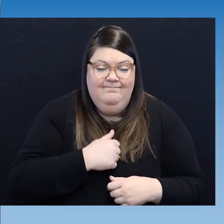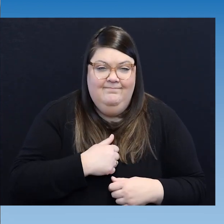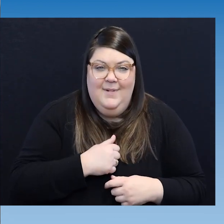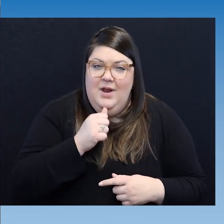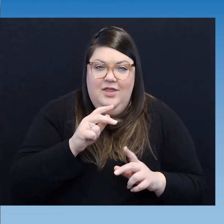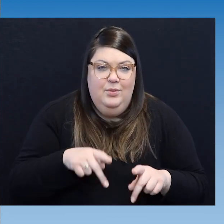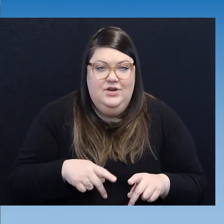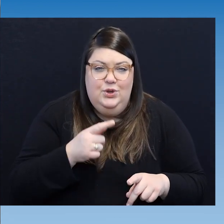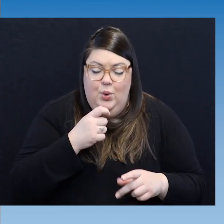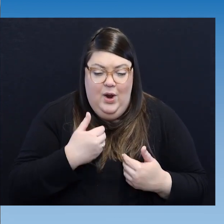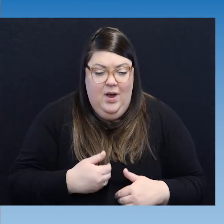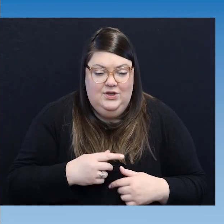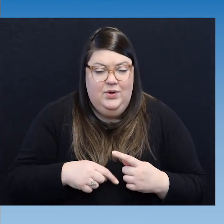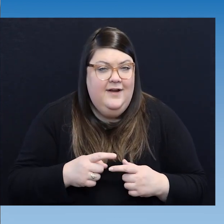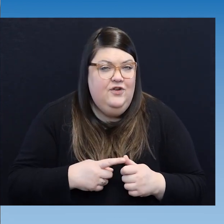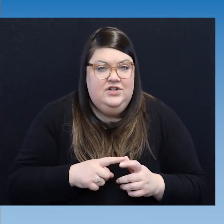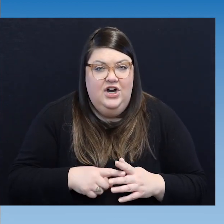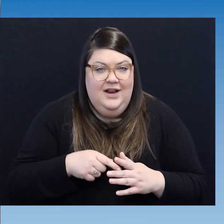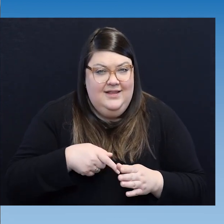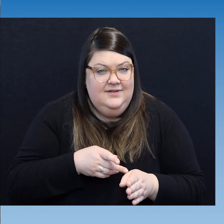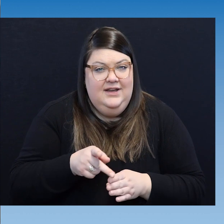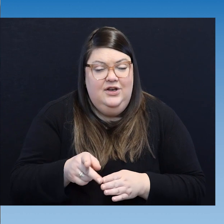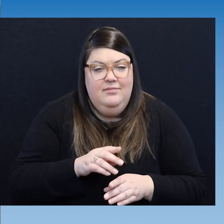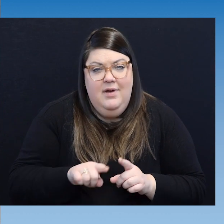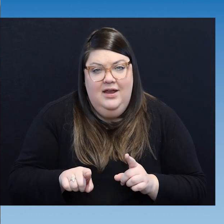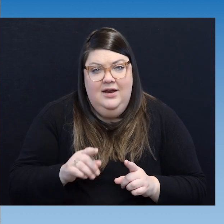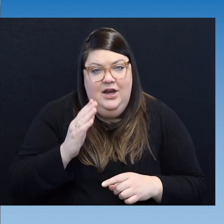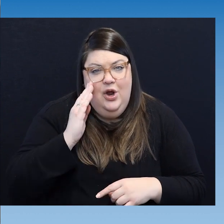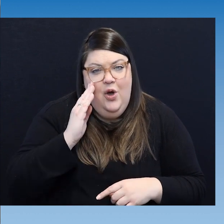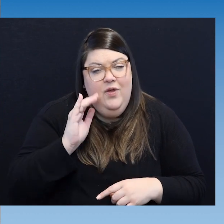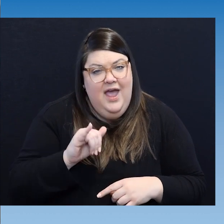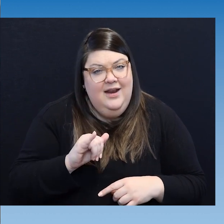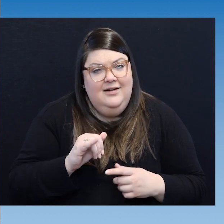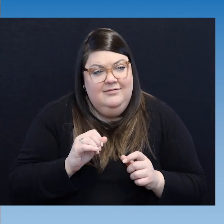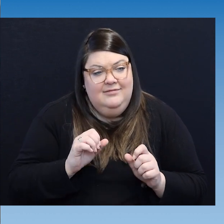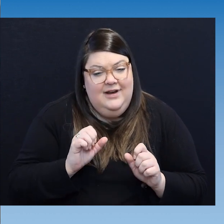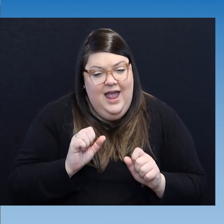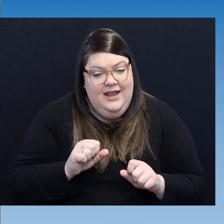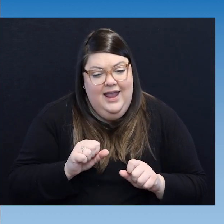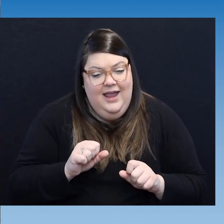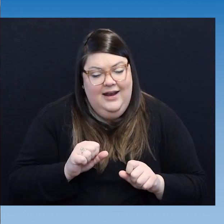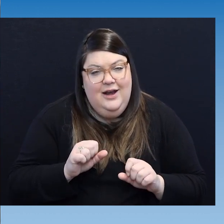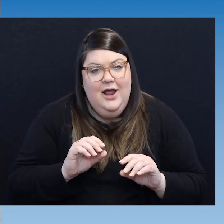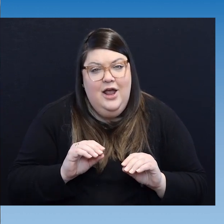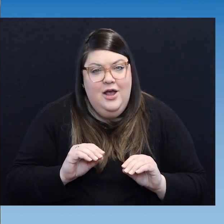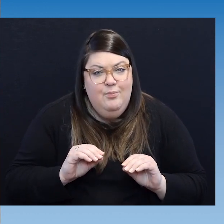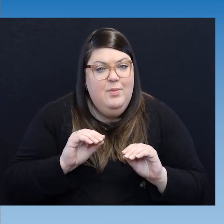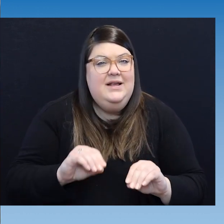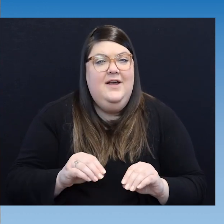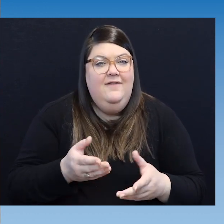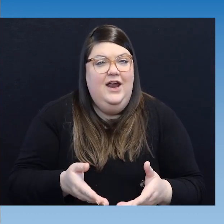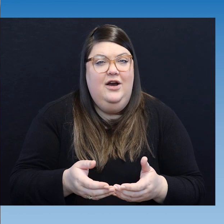I'm not the person that I was when I first started in this field, but I know that I can't put myself out there